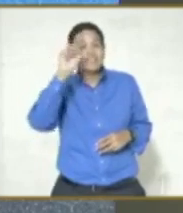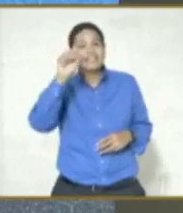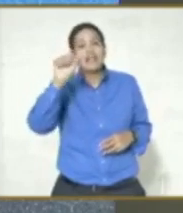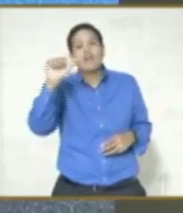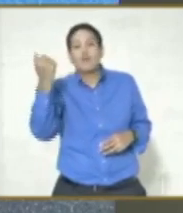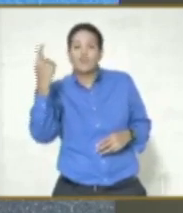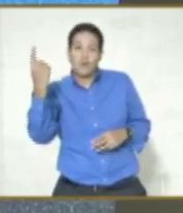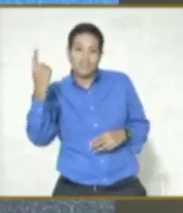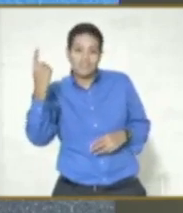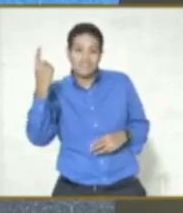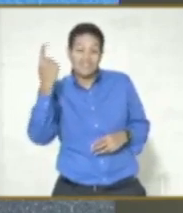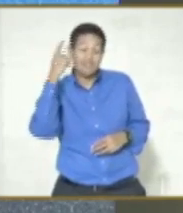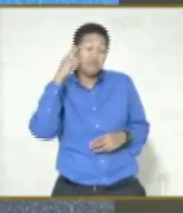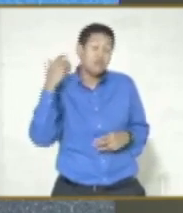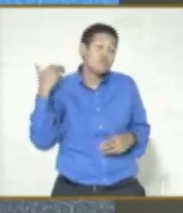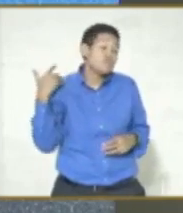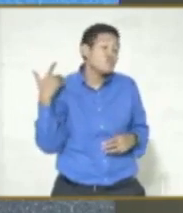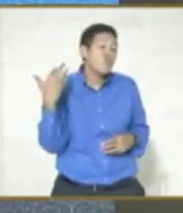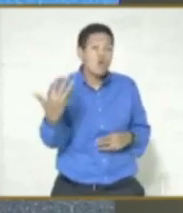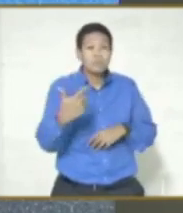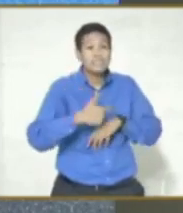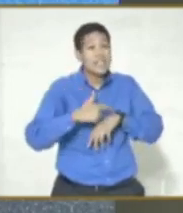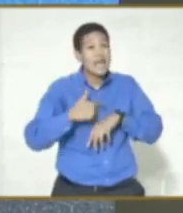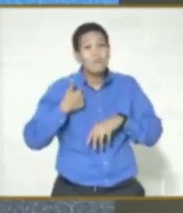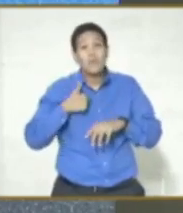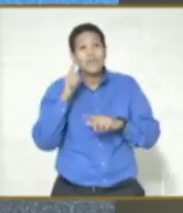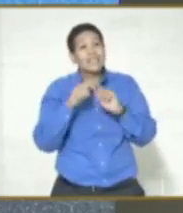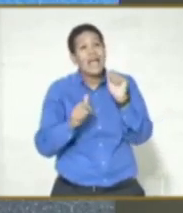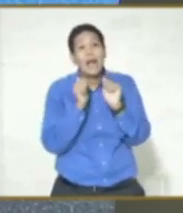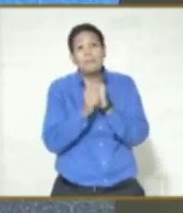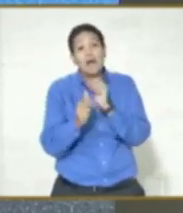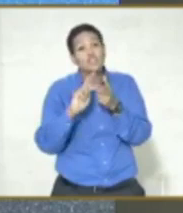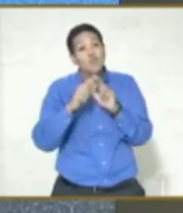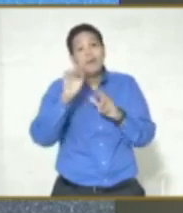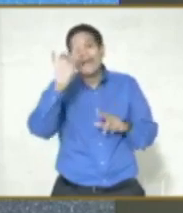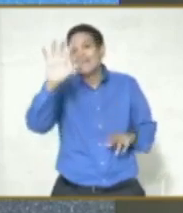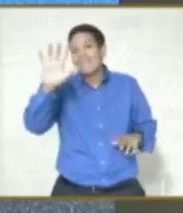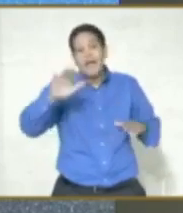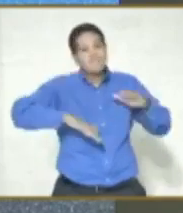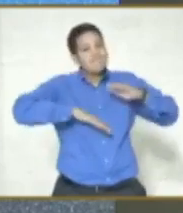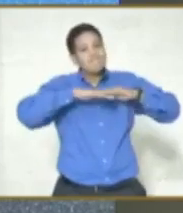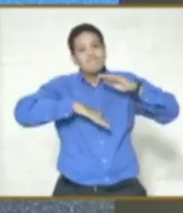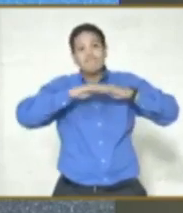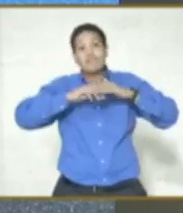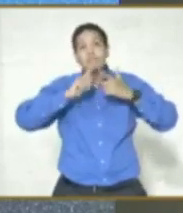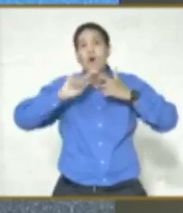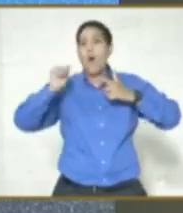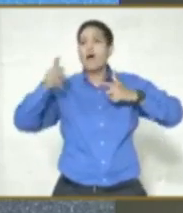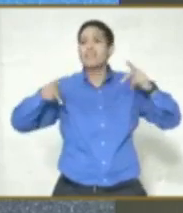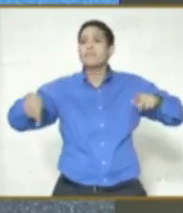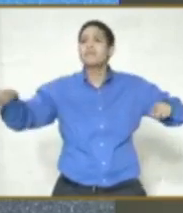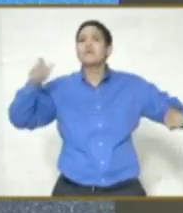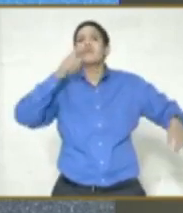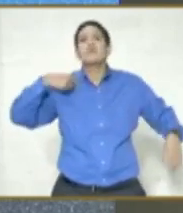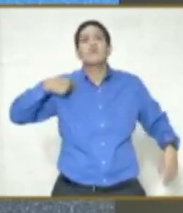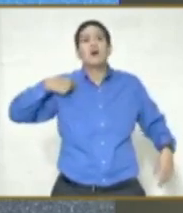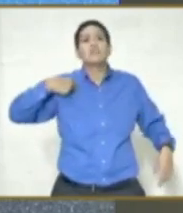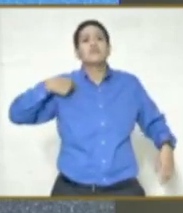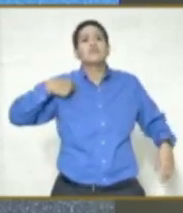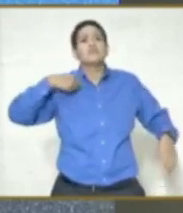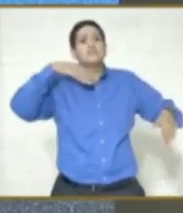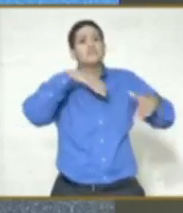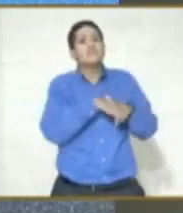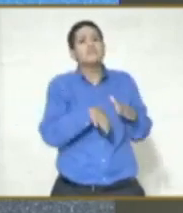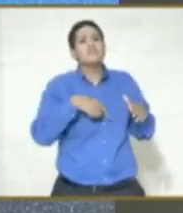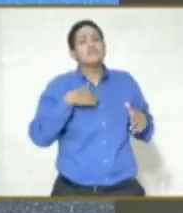as I said, for some time we can't pass that number of 85, yet there are other residents who would like to enter the